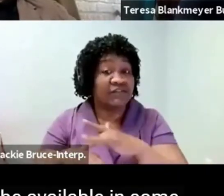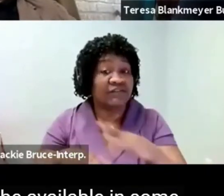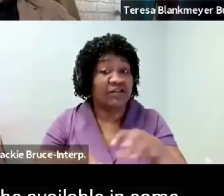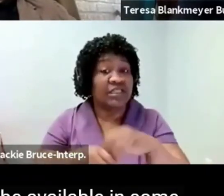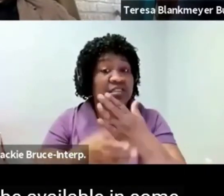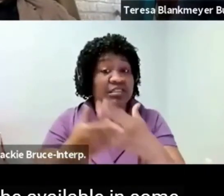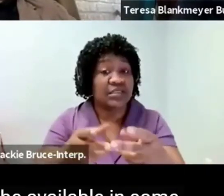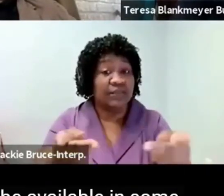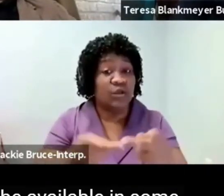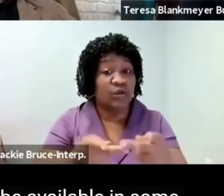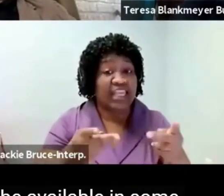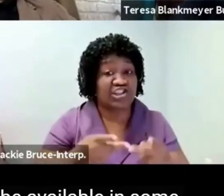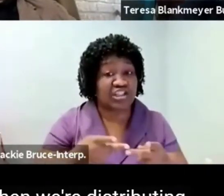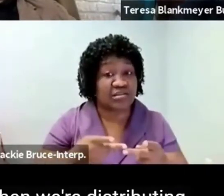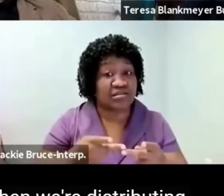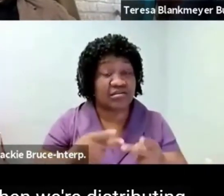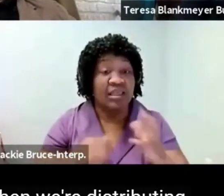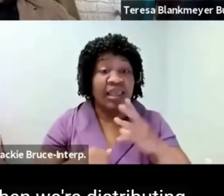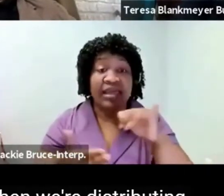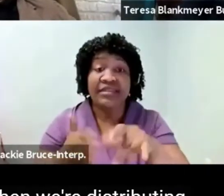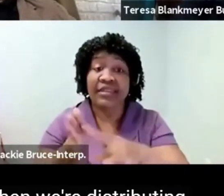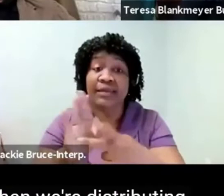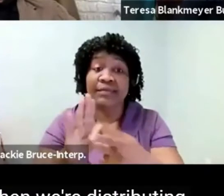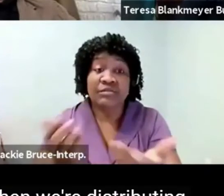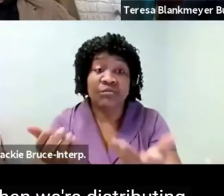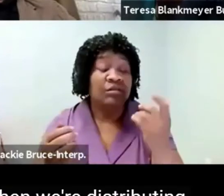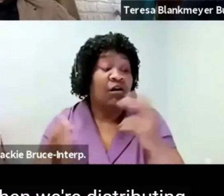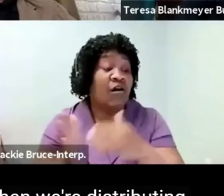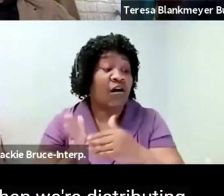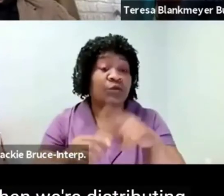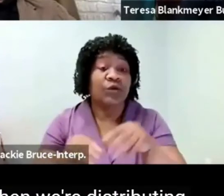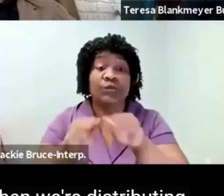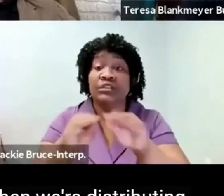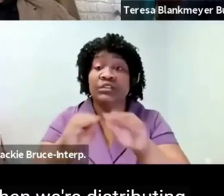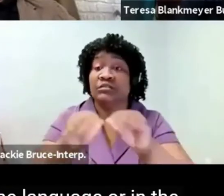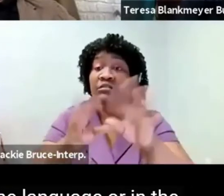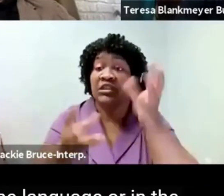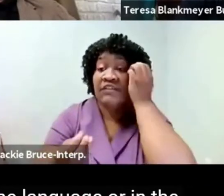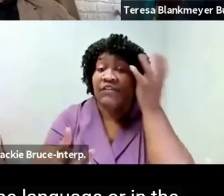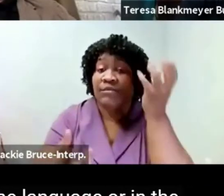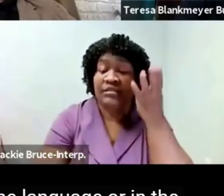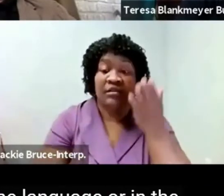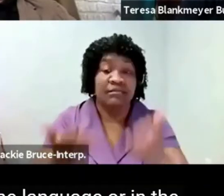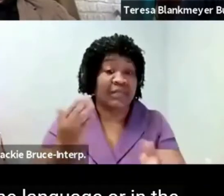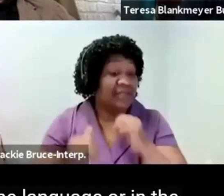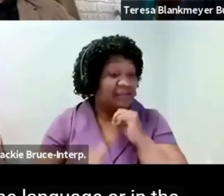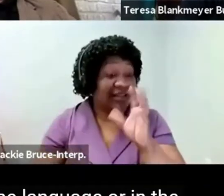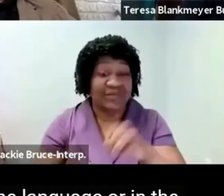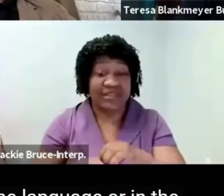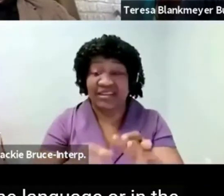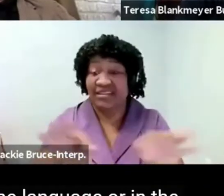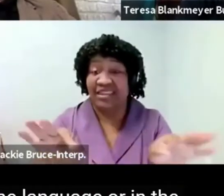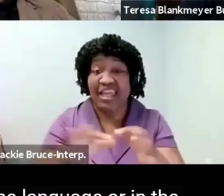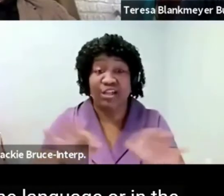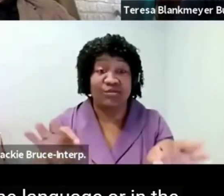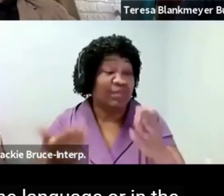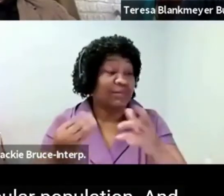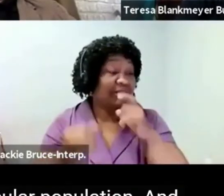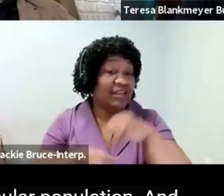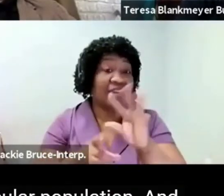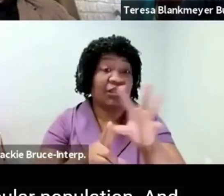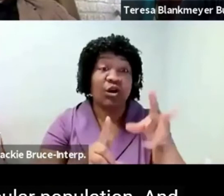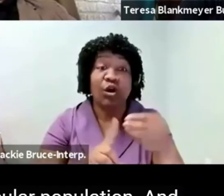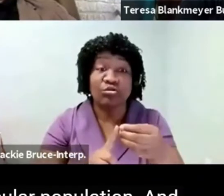some locations, and that means that also when we're distributing information, it might not even be in the language or in the